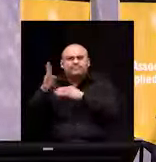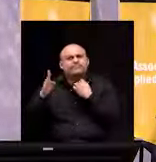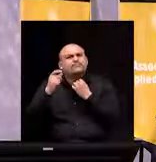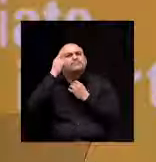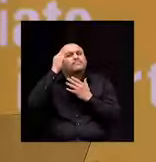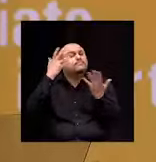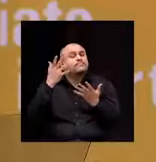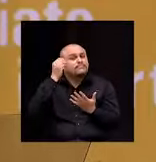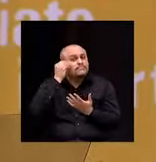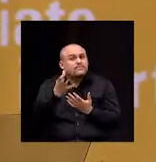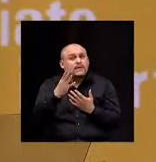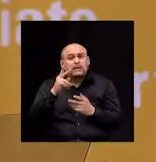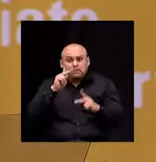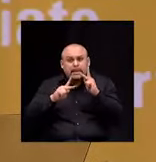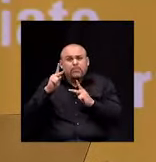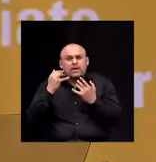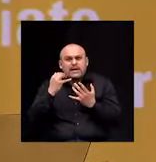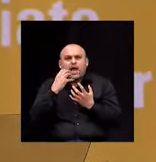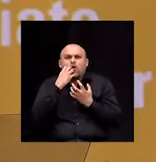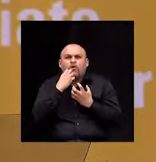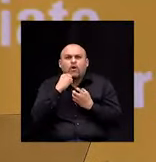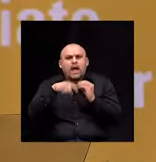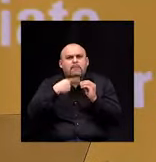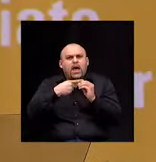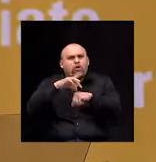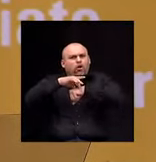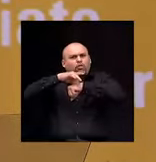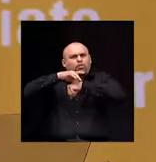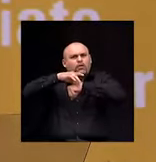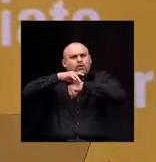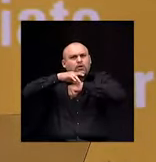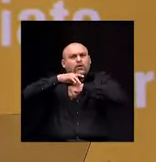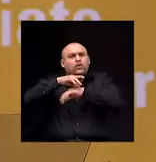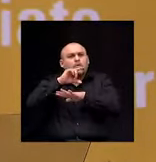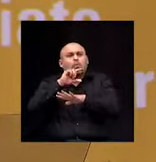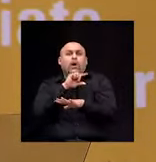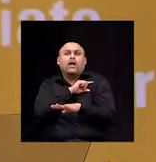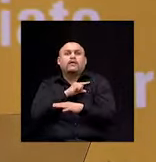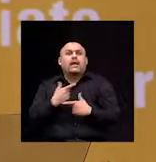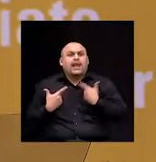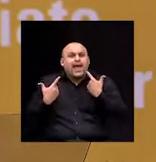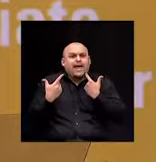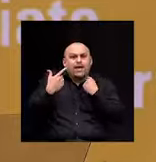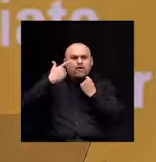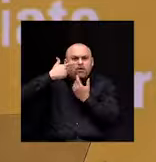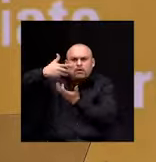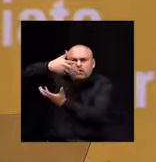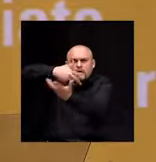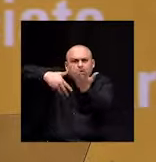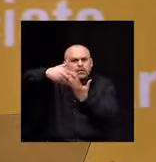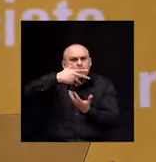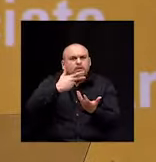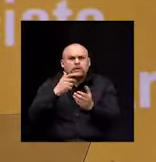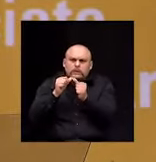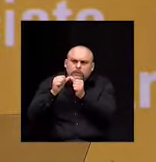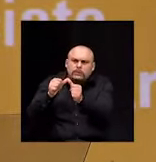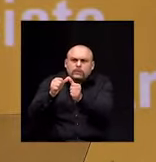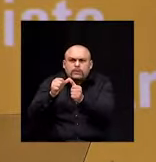this? People care about Earth, the quality of life for others,